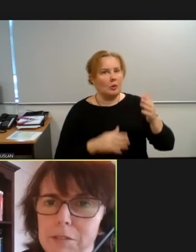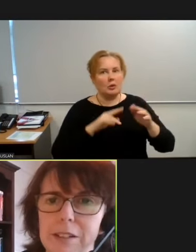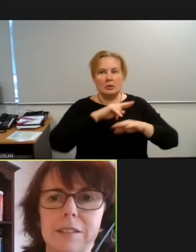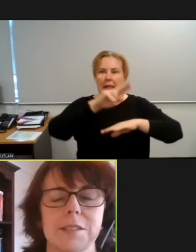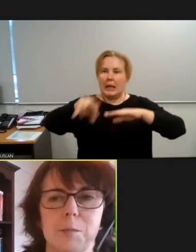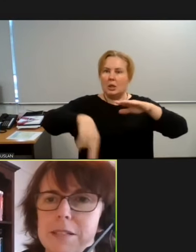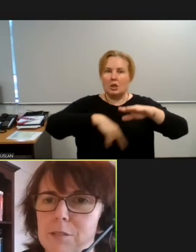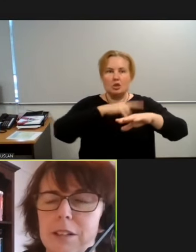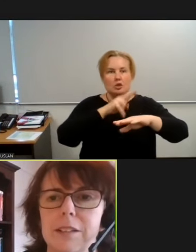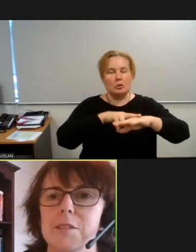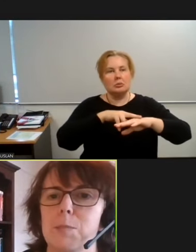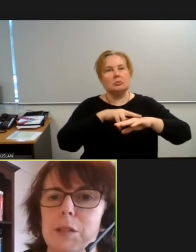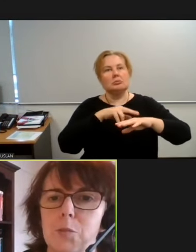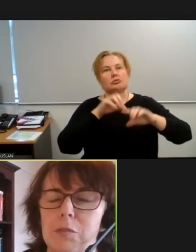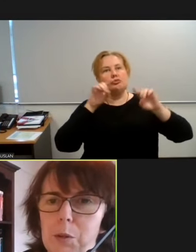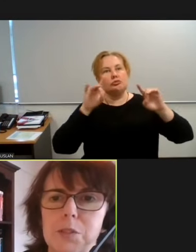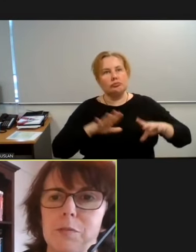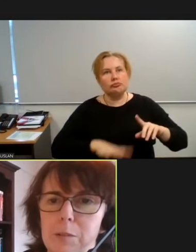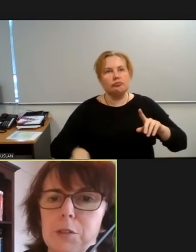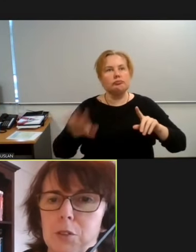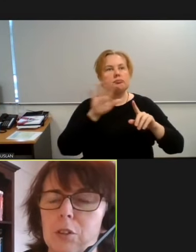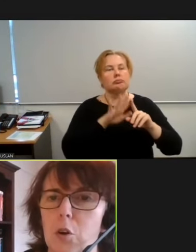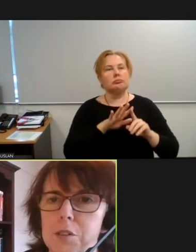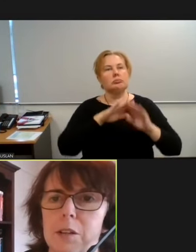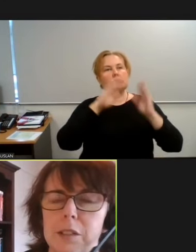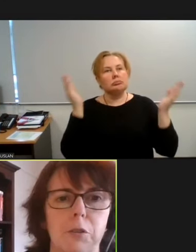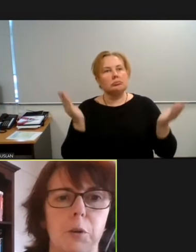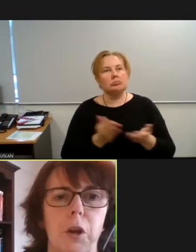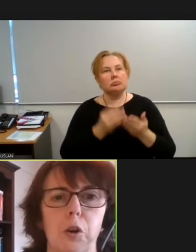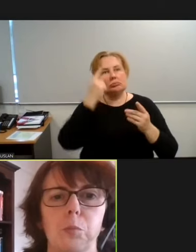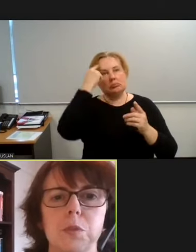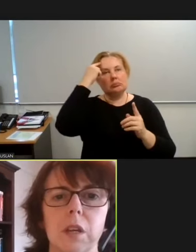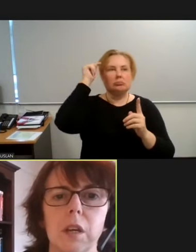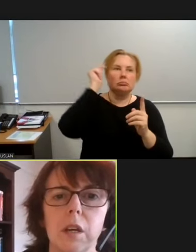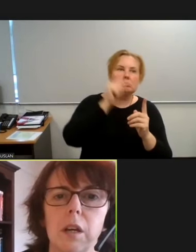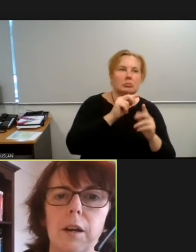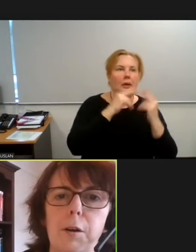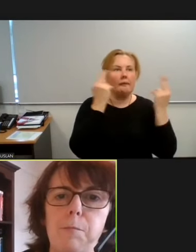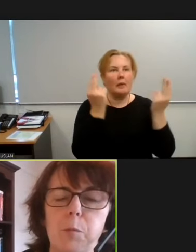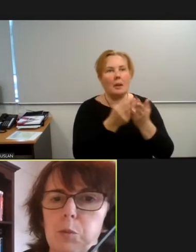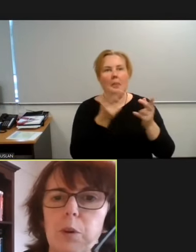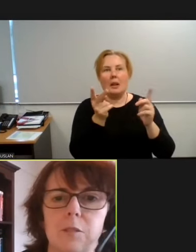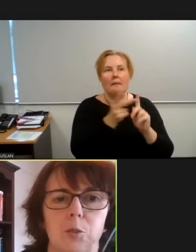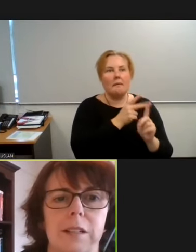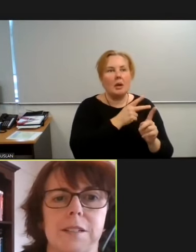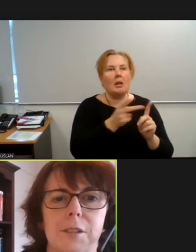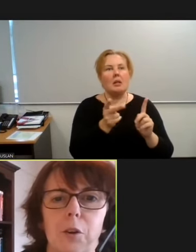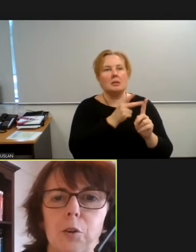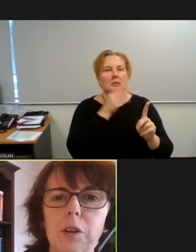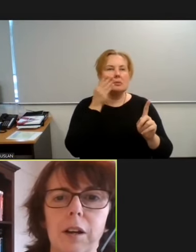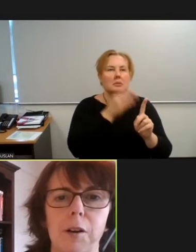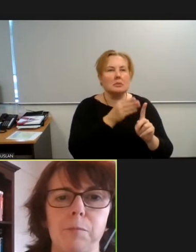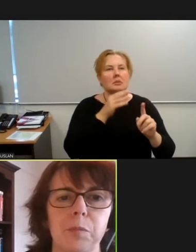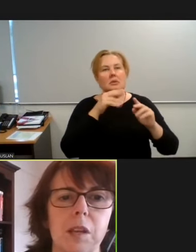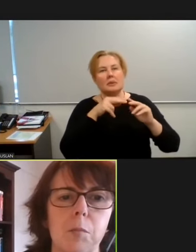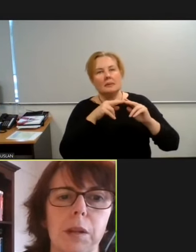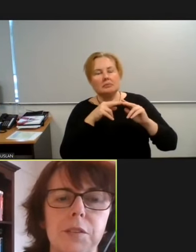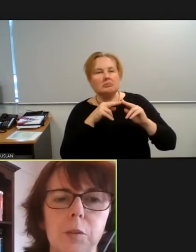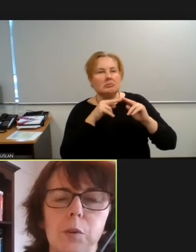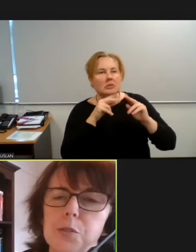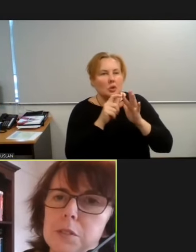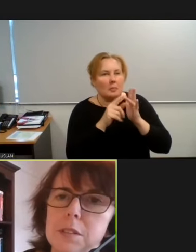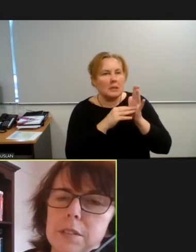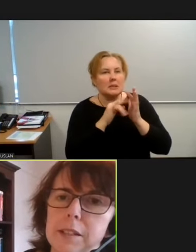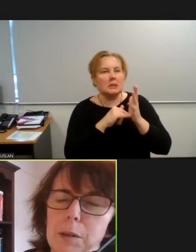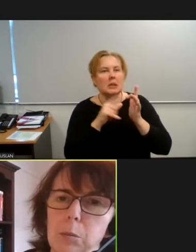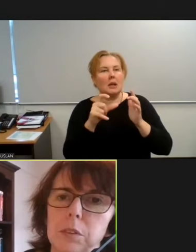around family violence, domestic violence, because we're focused very much on lockdown in our own homes. Rightly so. But I